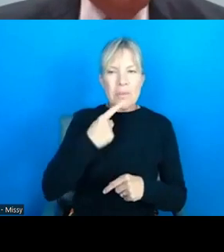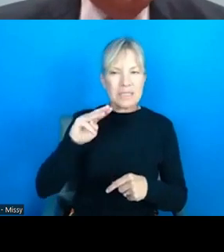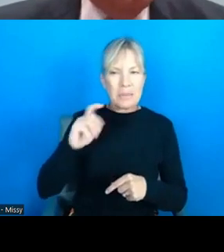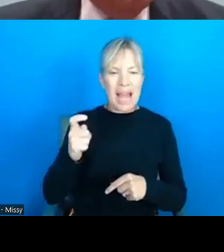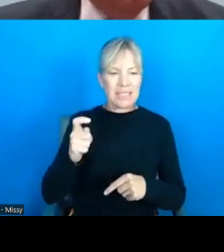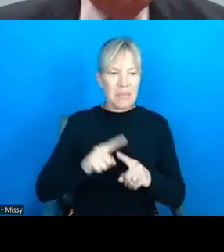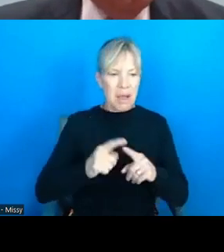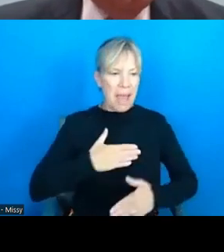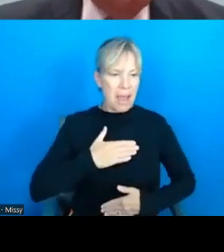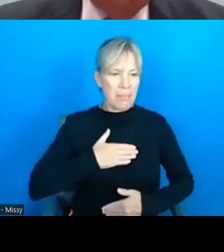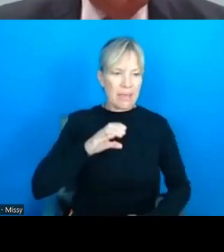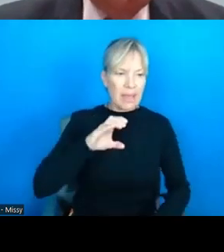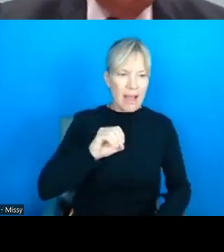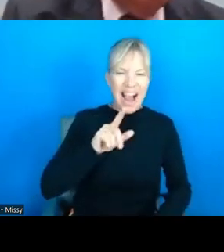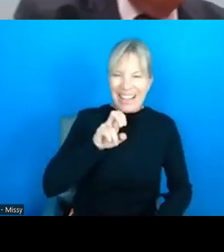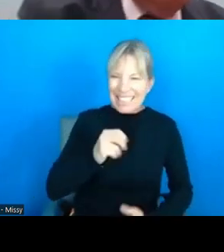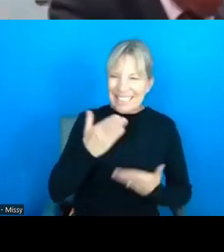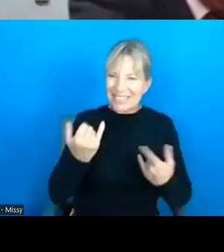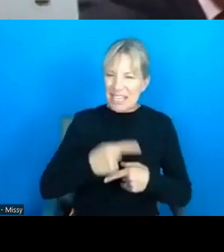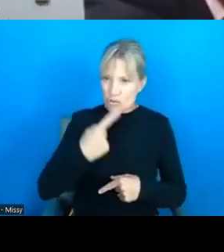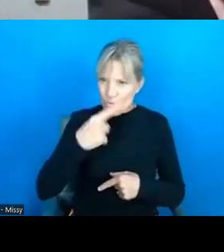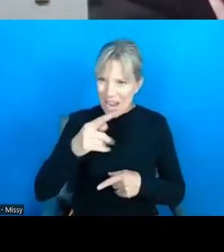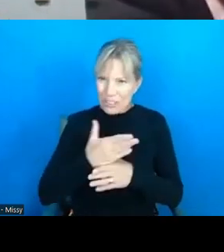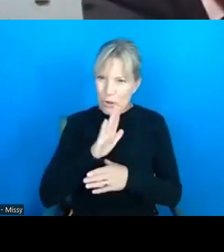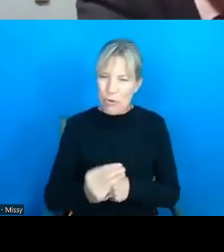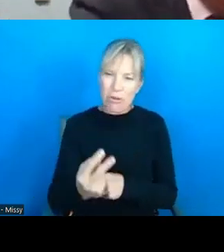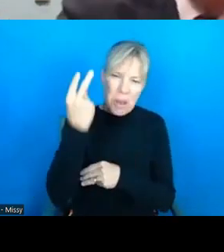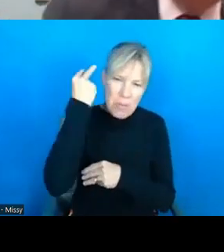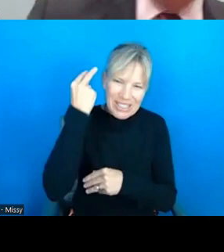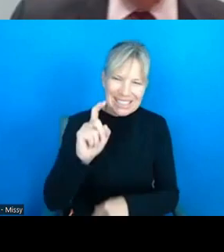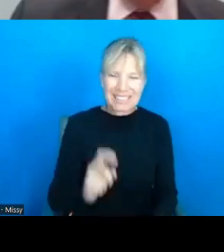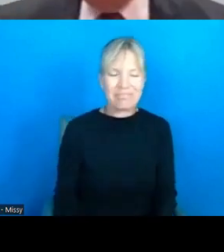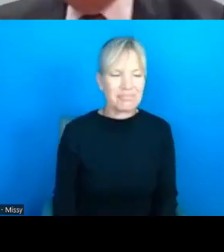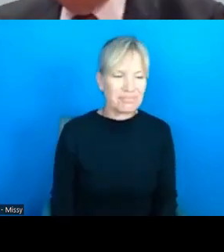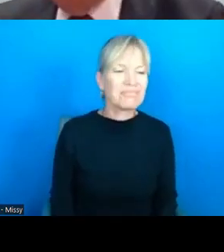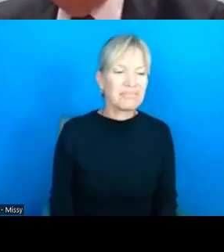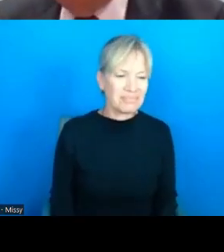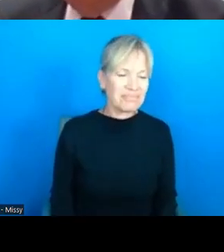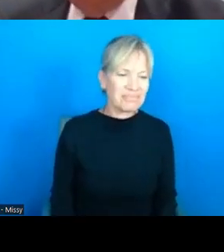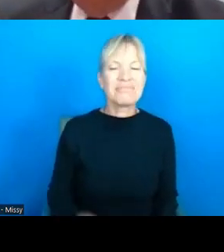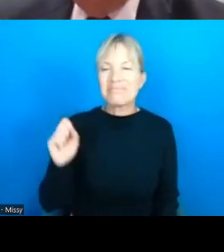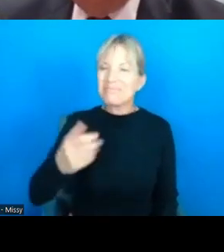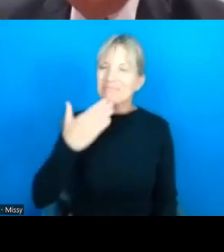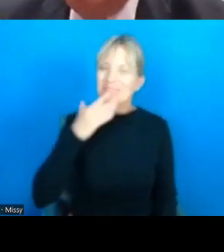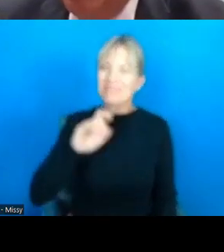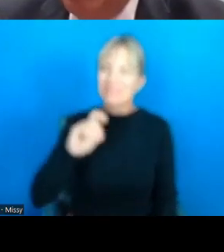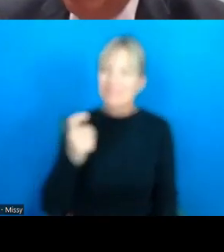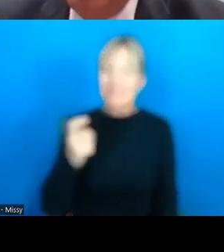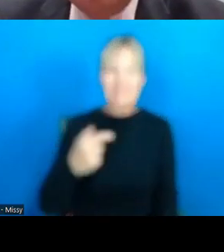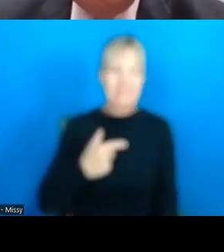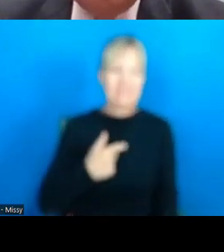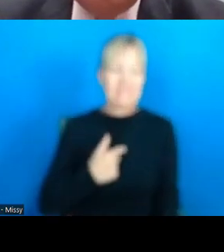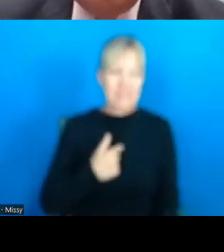you here with us today. Can you share some of your memories? Yeah, thanks, Lex. I